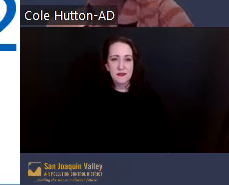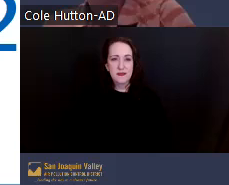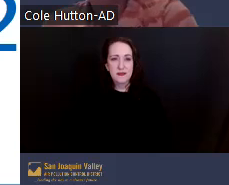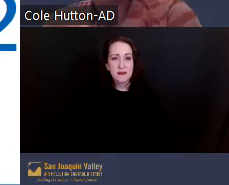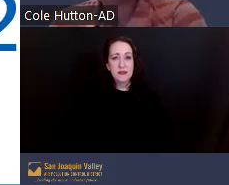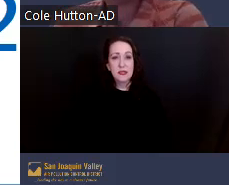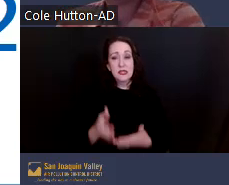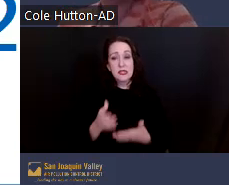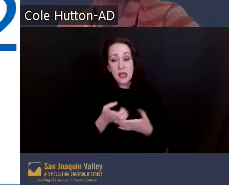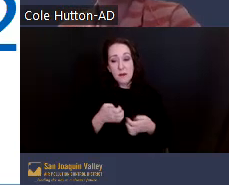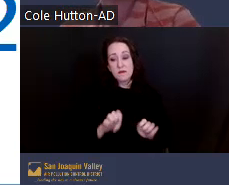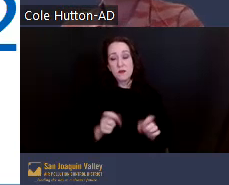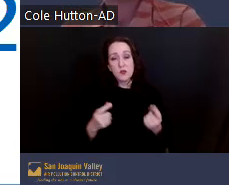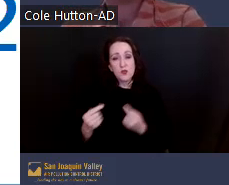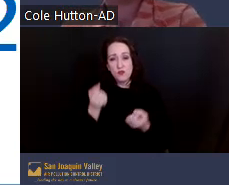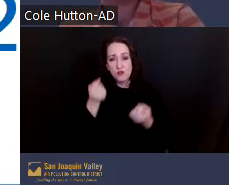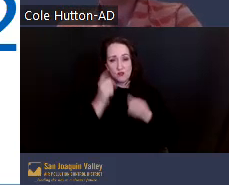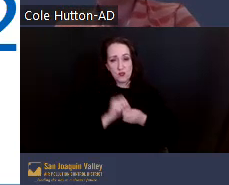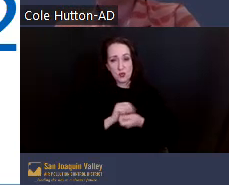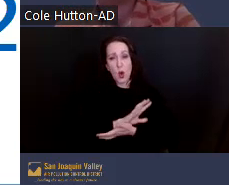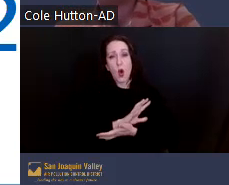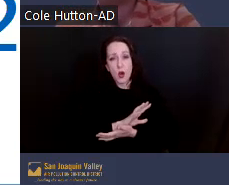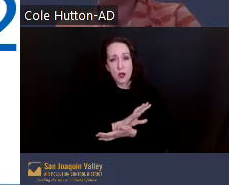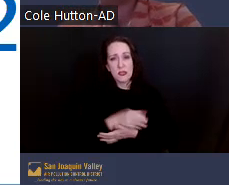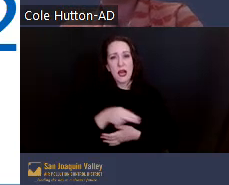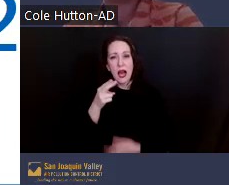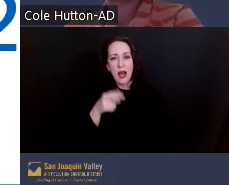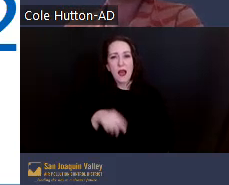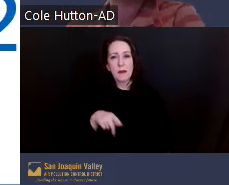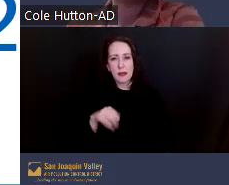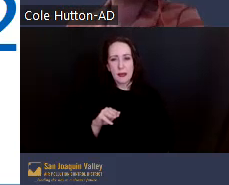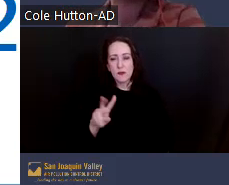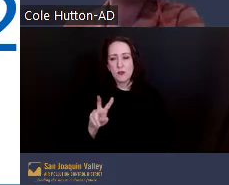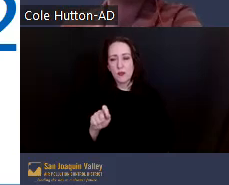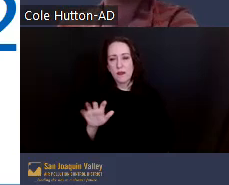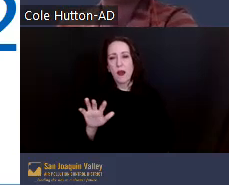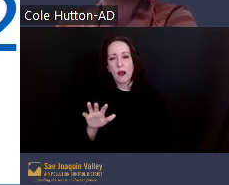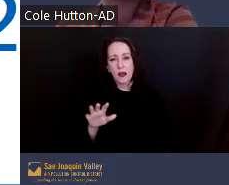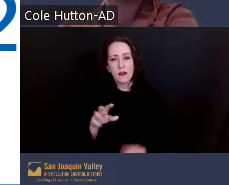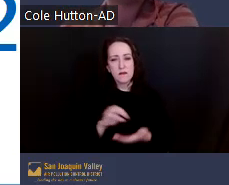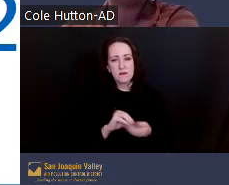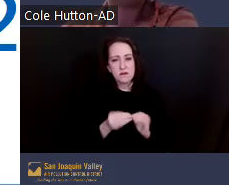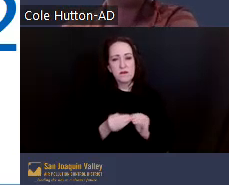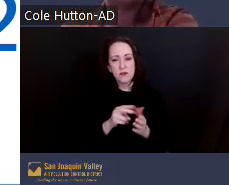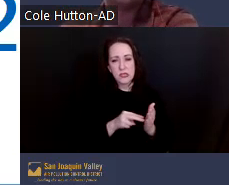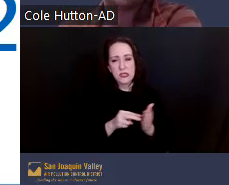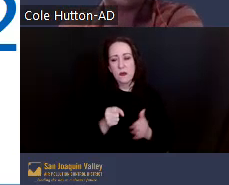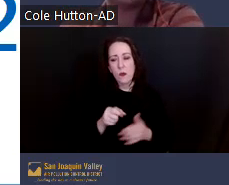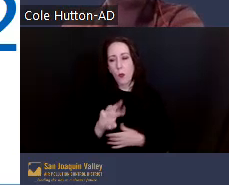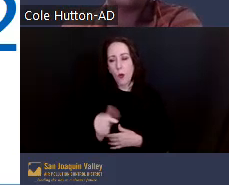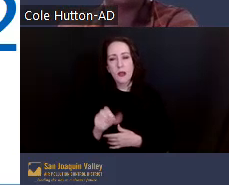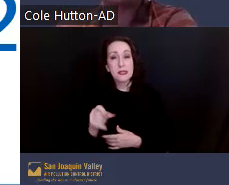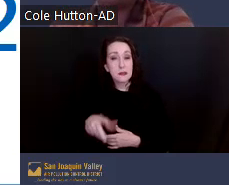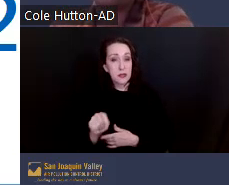Some efforts that we do to understand the causes of these high PM 2.5 readings, like we saw in August and September,